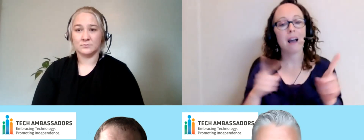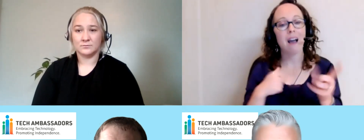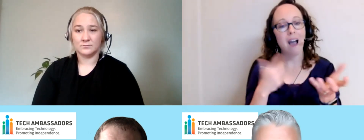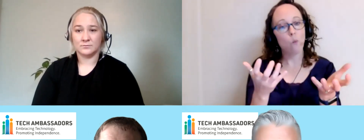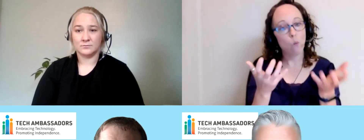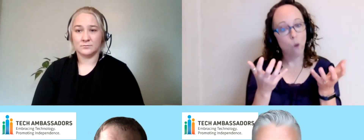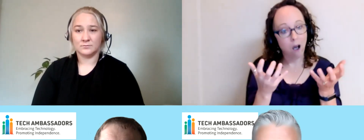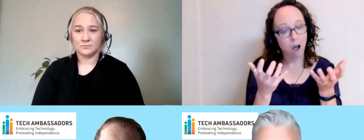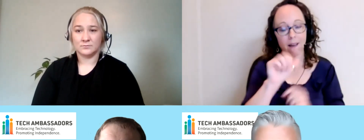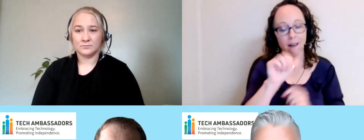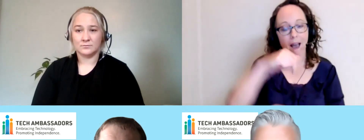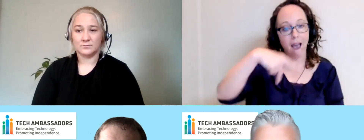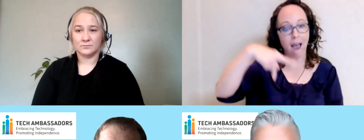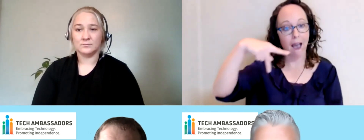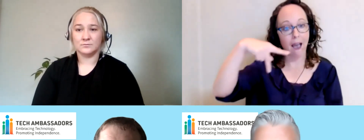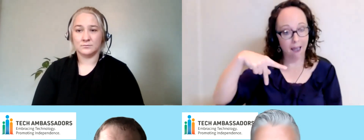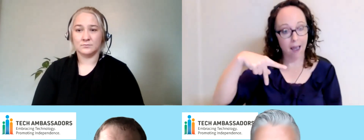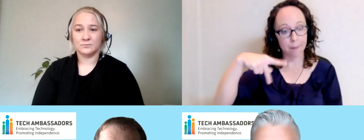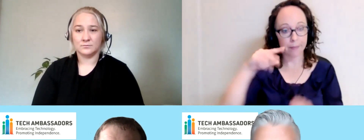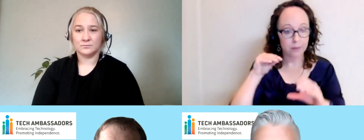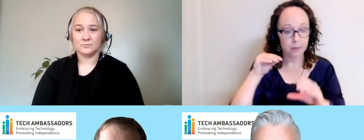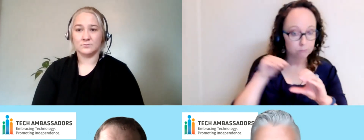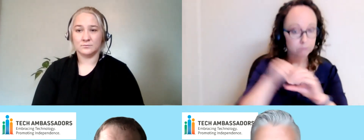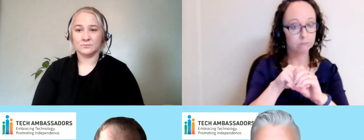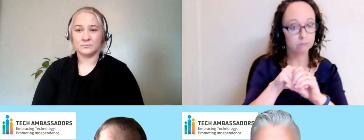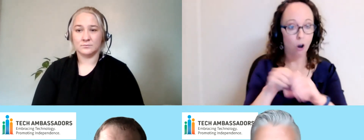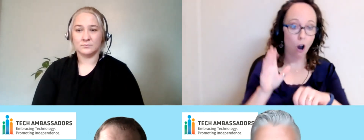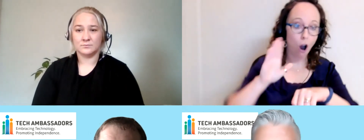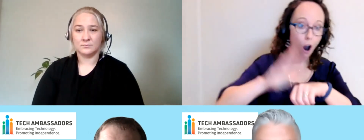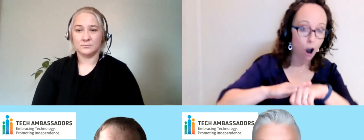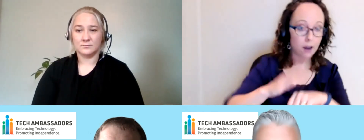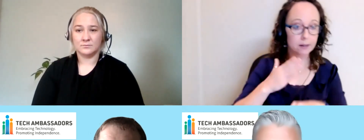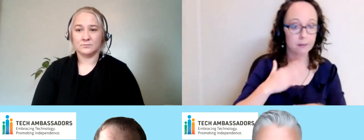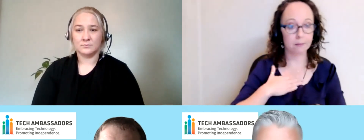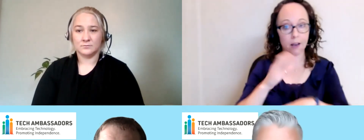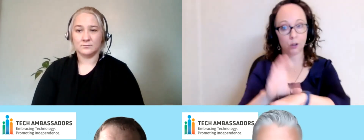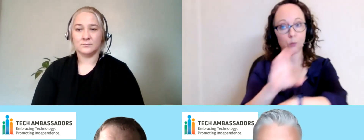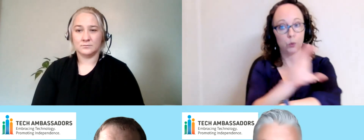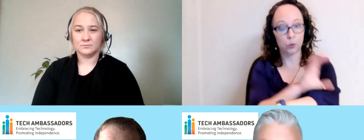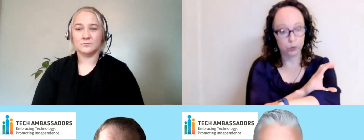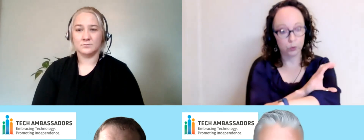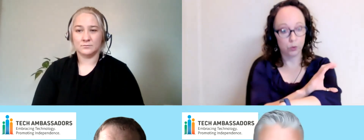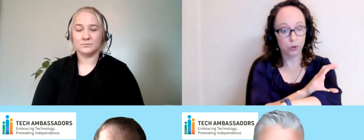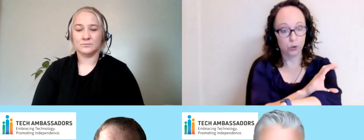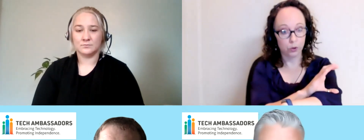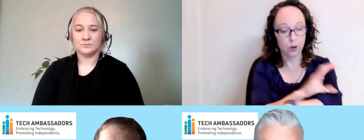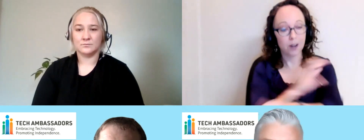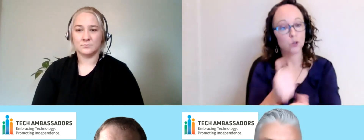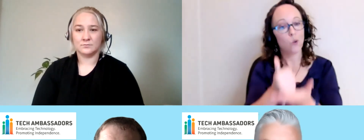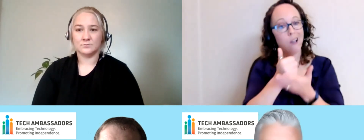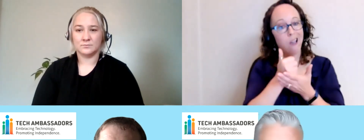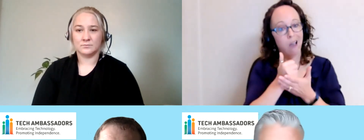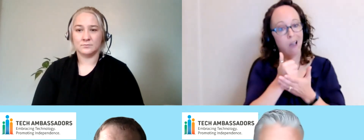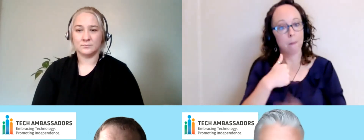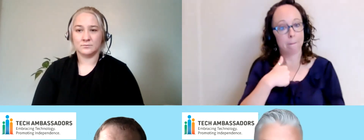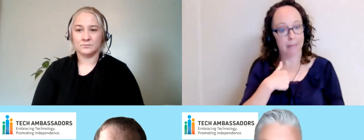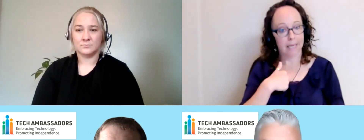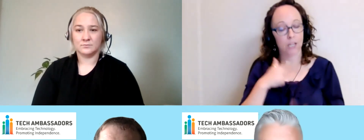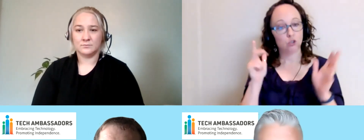my computer because I want to talk to people on